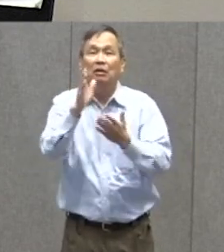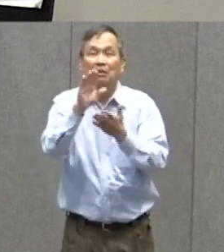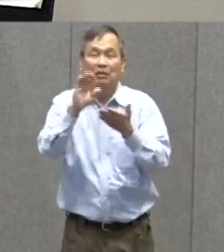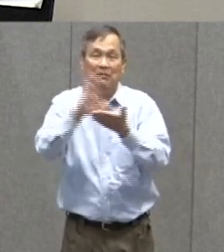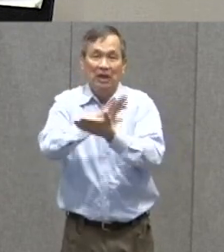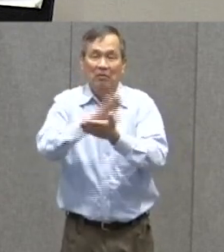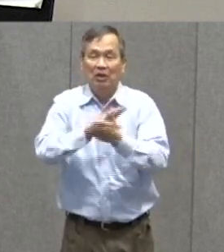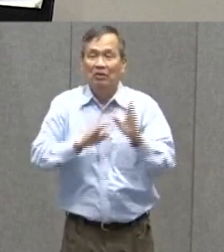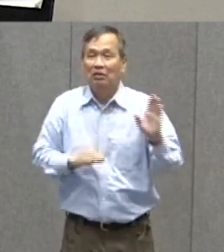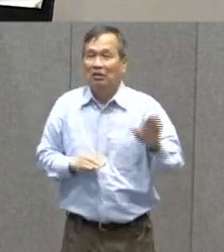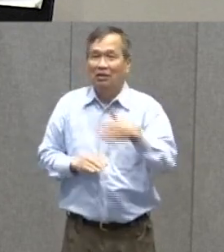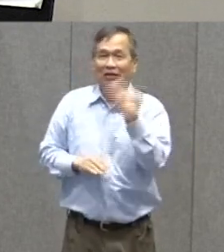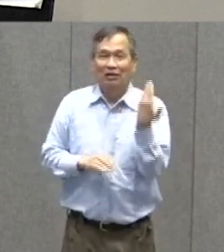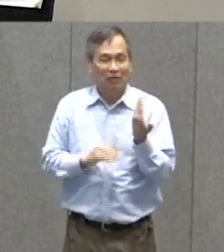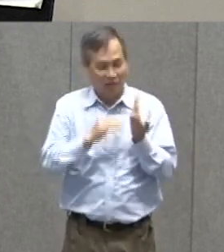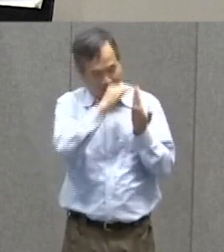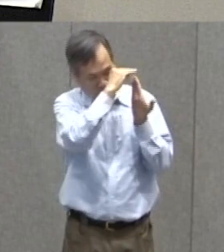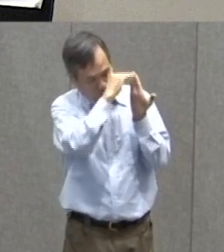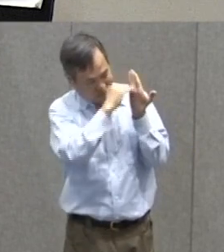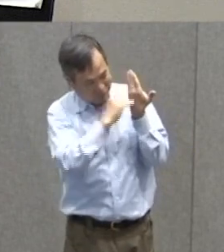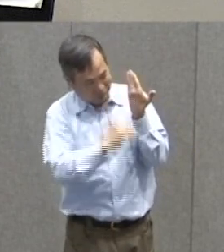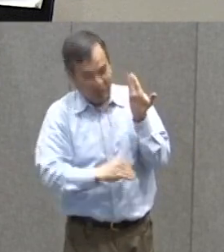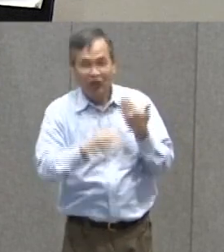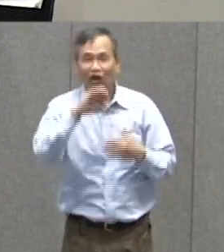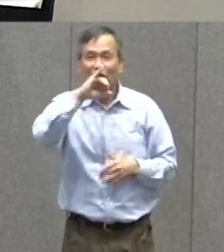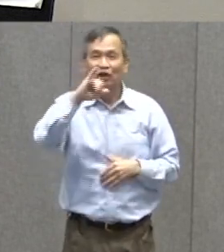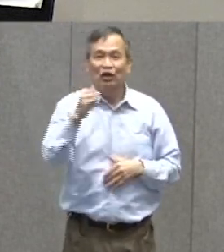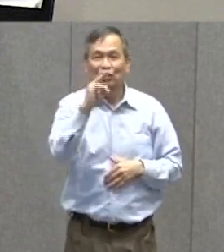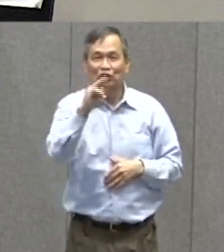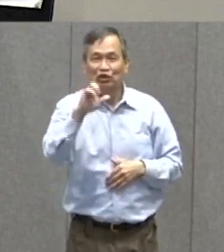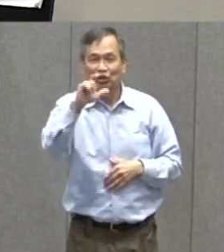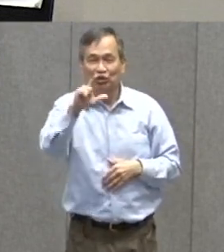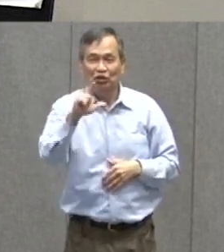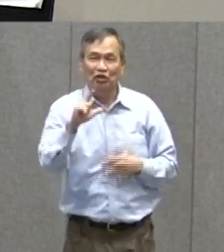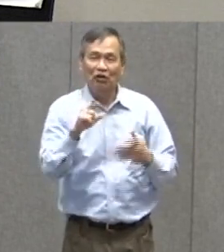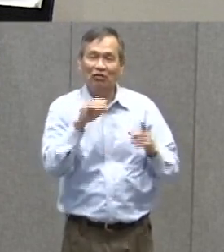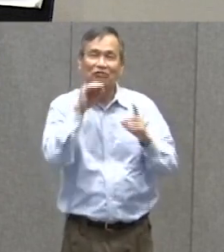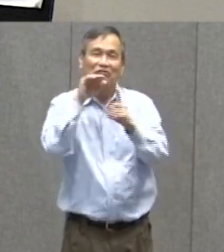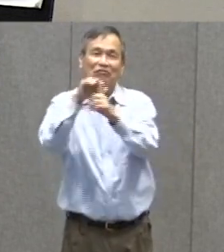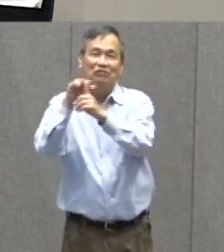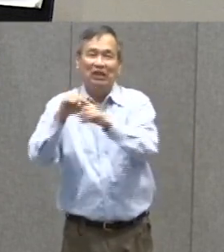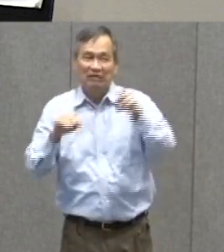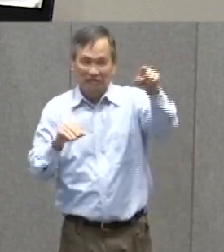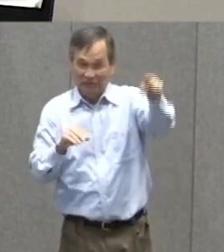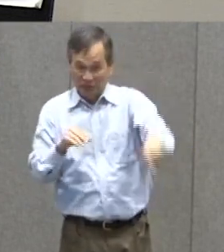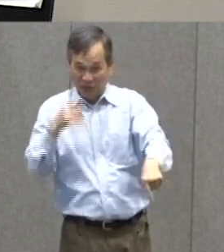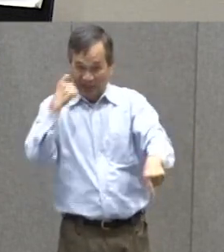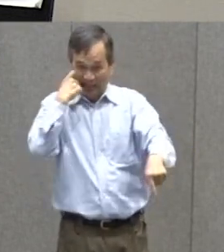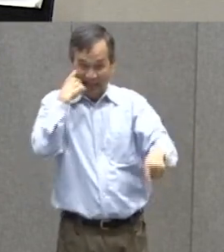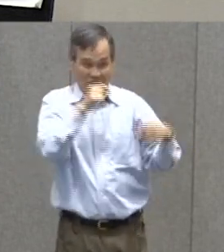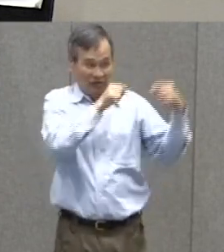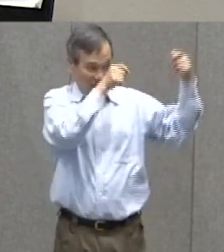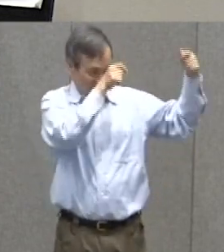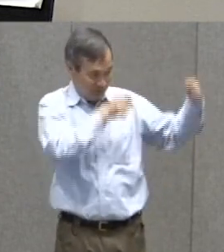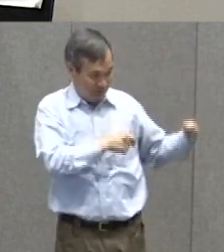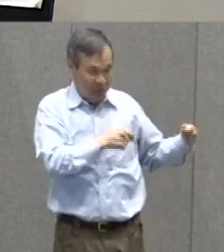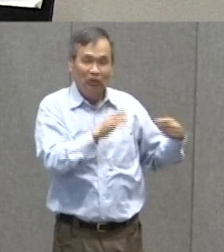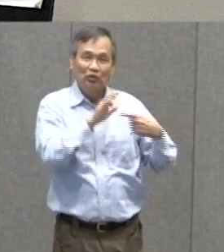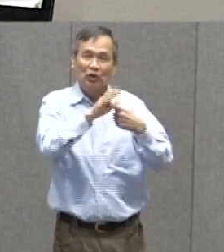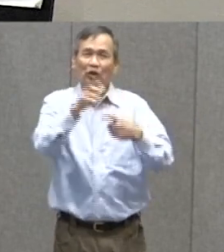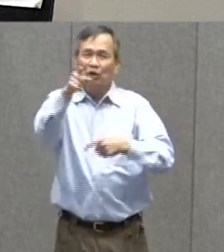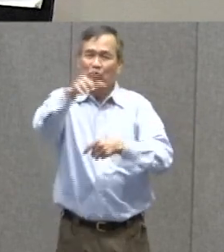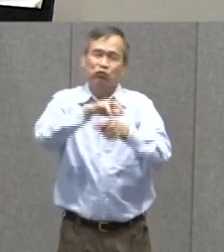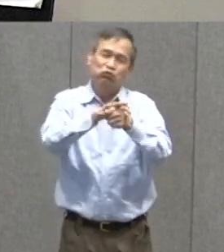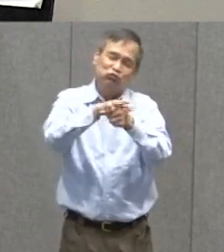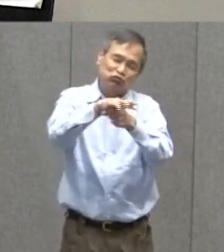write the journal entry prompt, the different prompts. Now, I know you will have some time to write it, so I